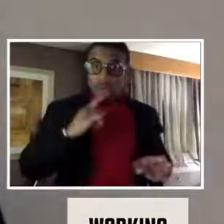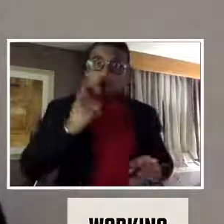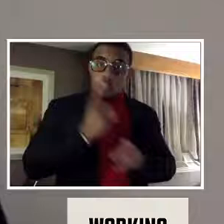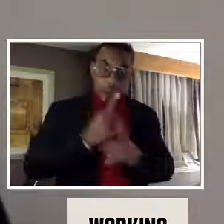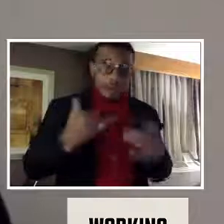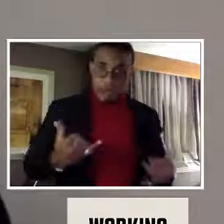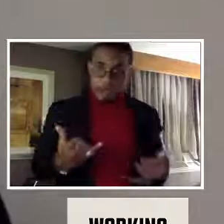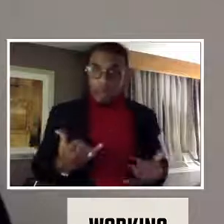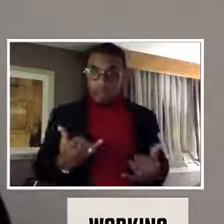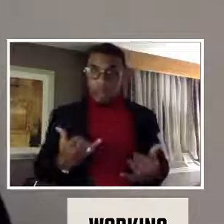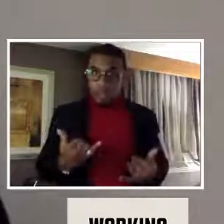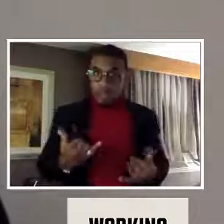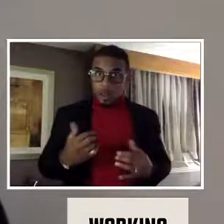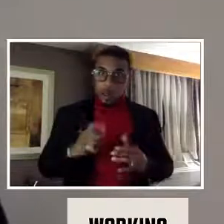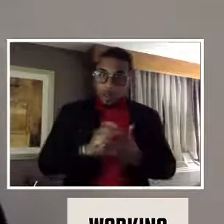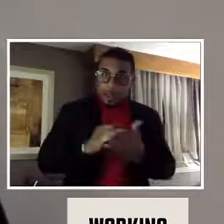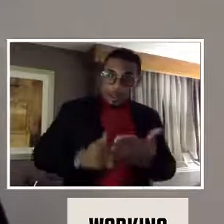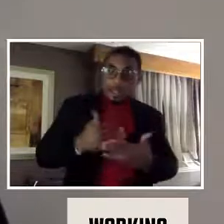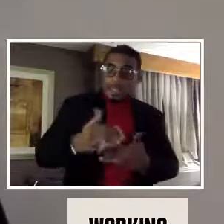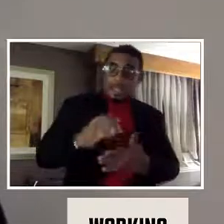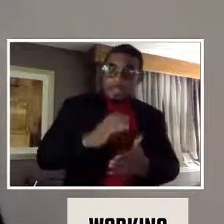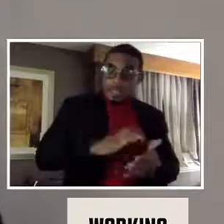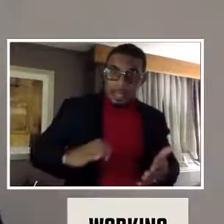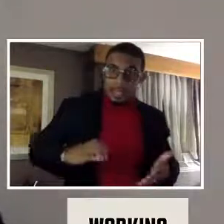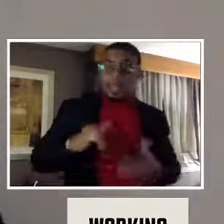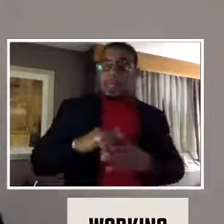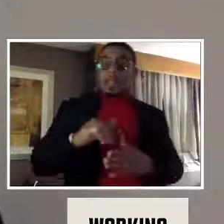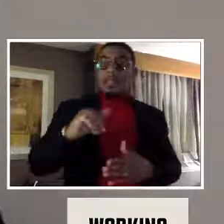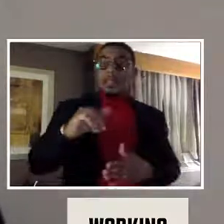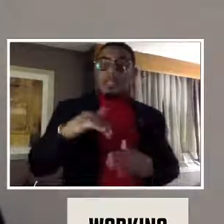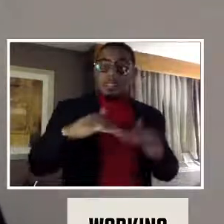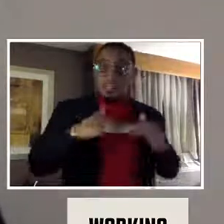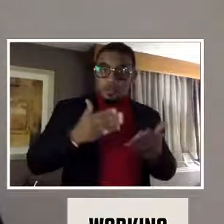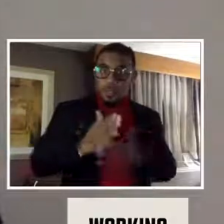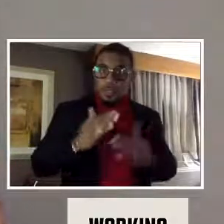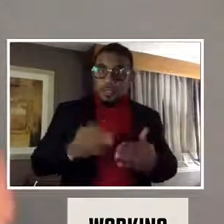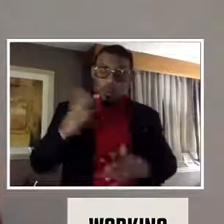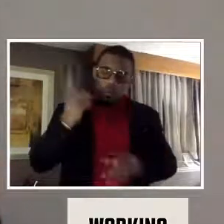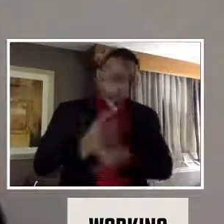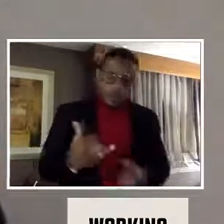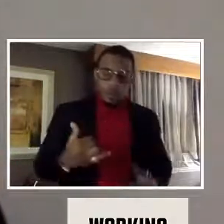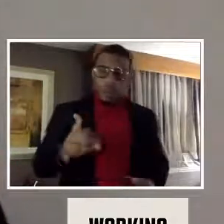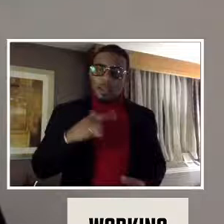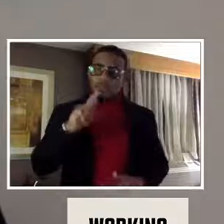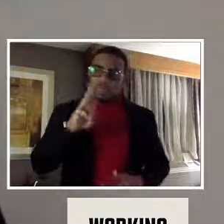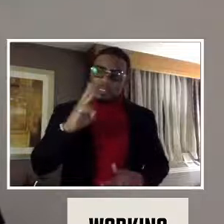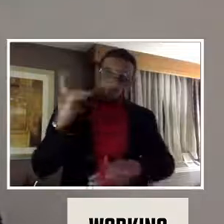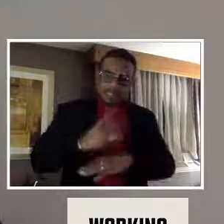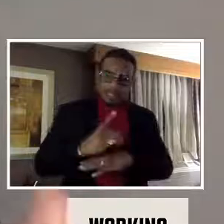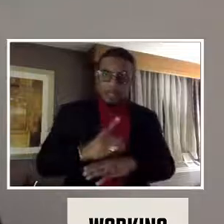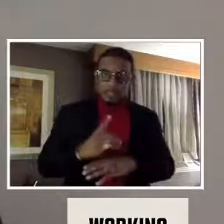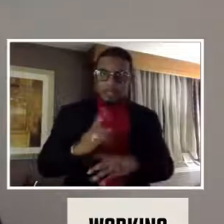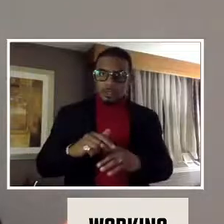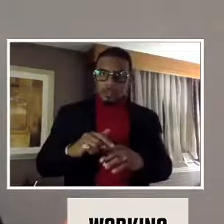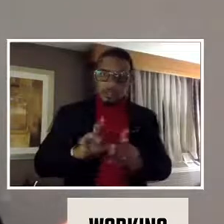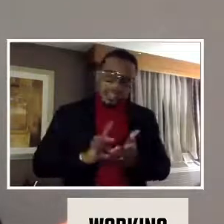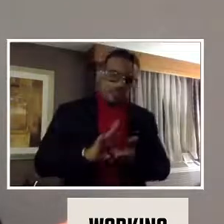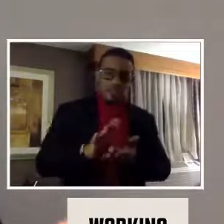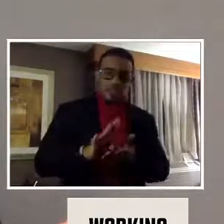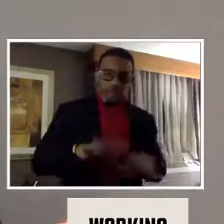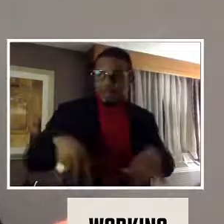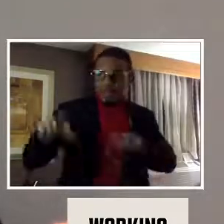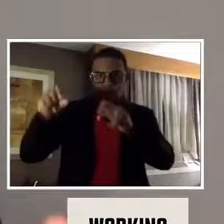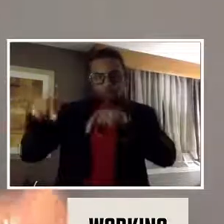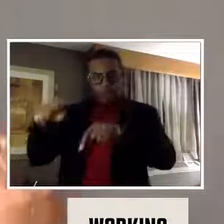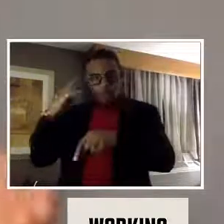right now writing the next chapter in our civil rights history, right now. And so we have 26 days to evict this